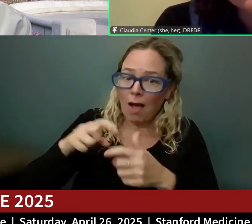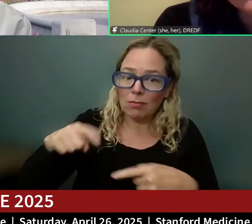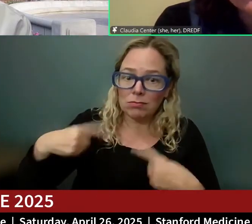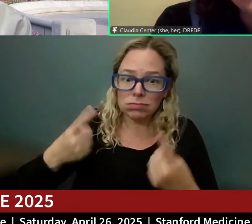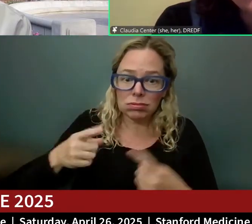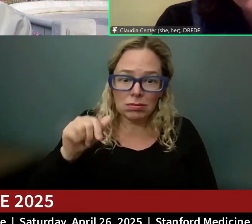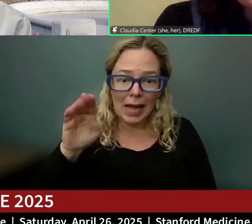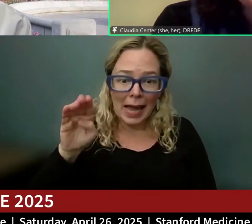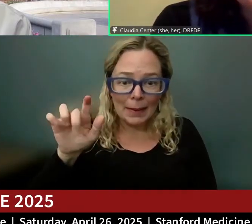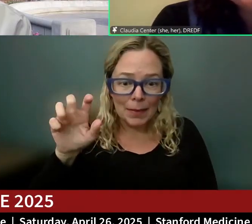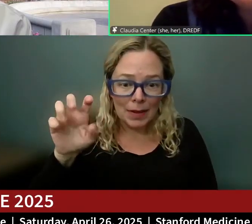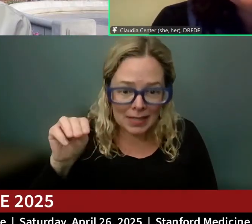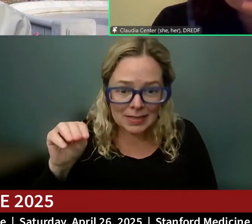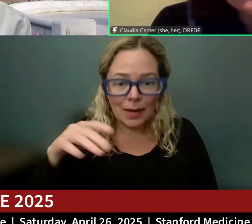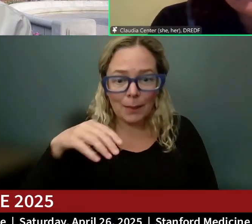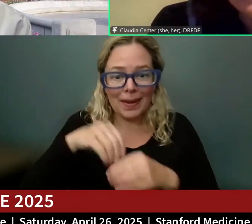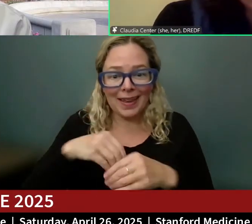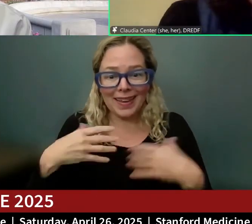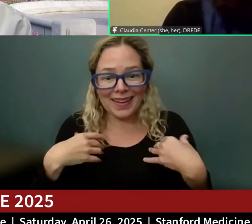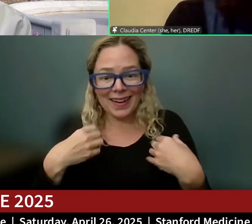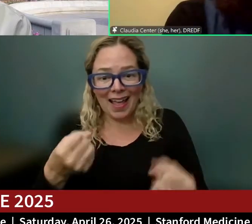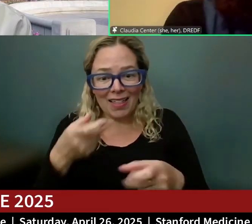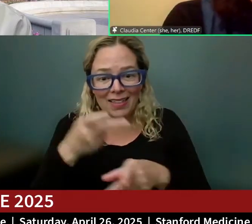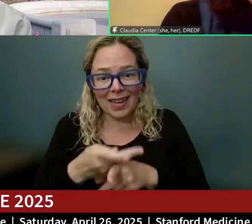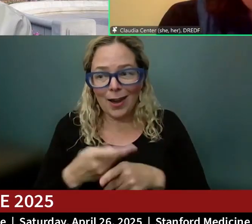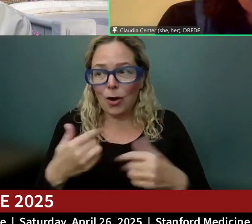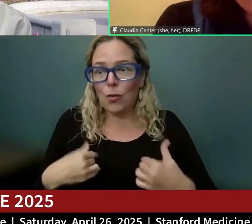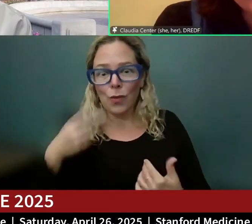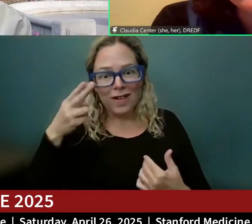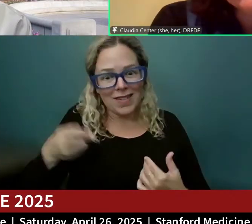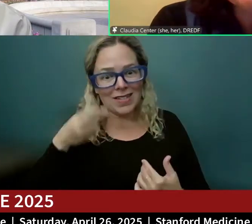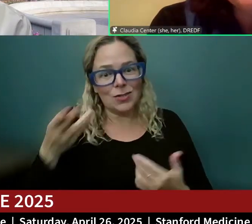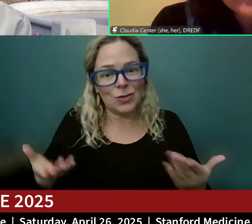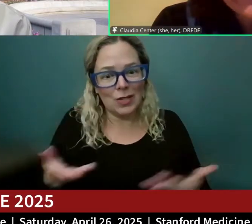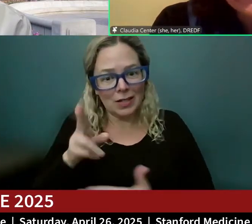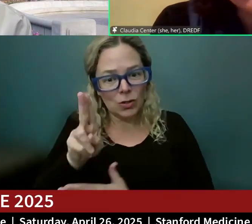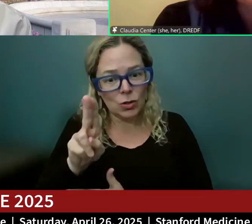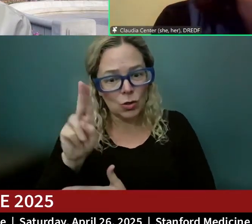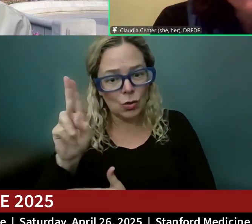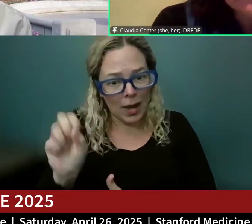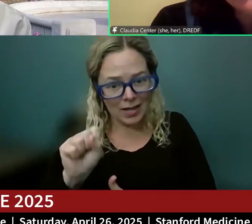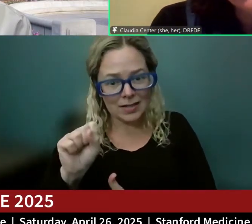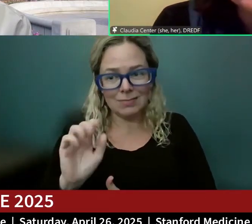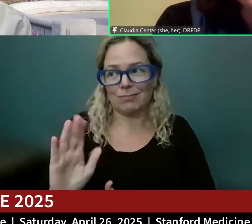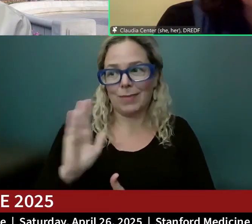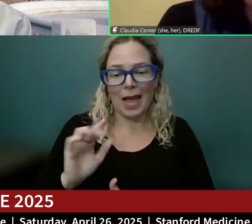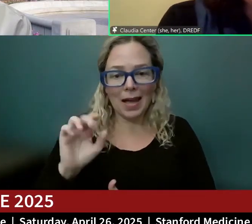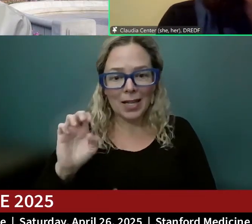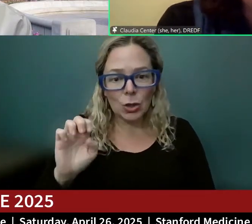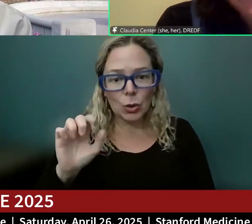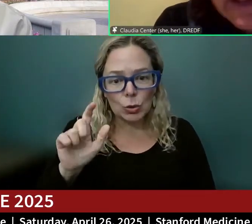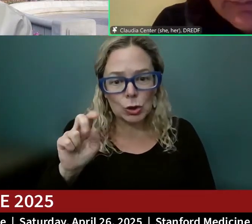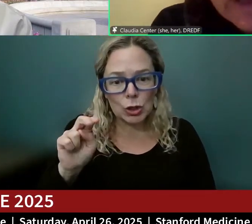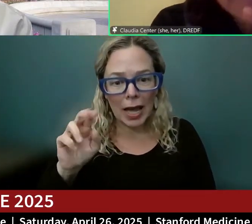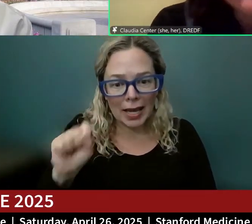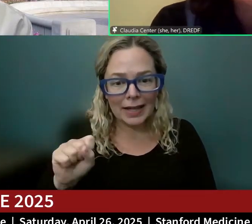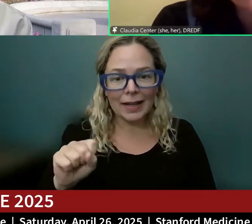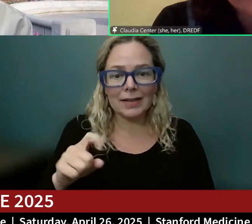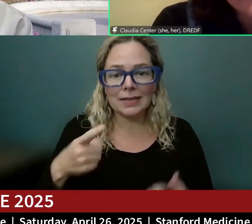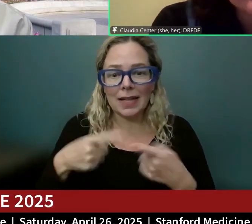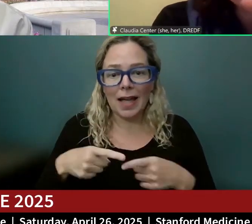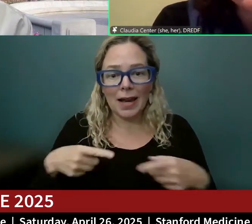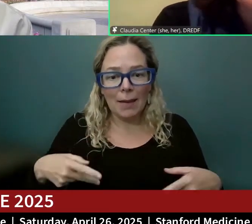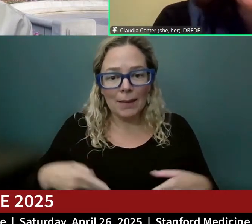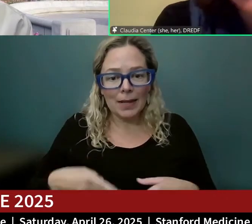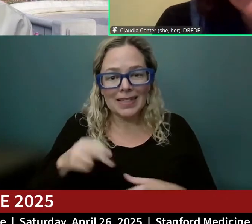profession, in healthcare. We have this history in the United States, going back of eugenics and sterilization, and that was led by